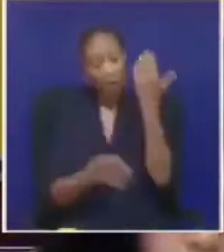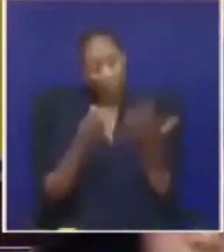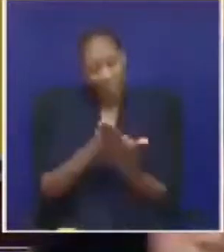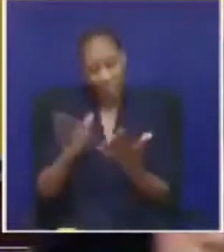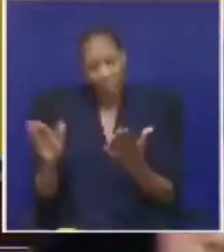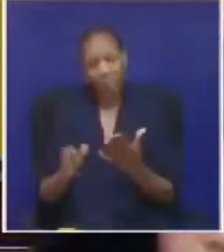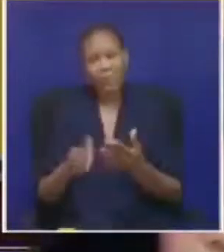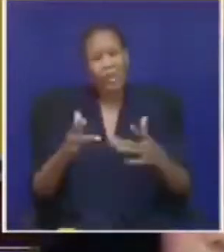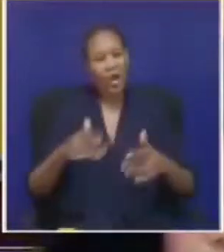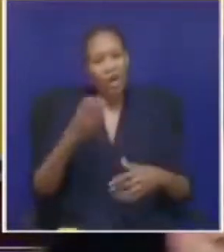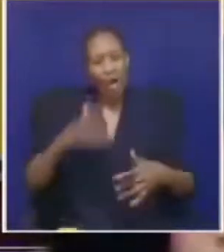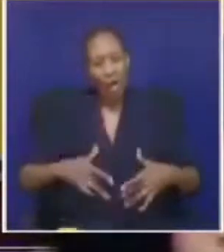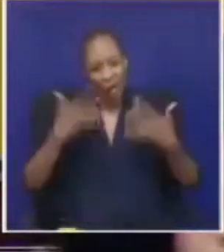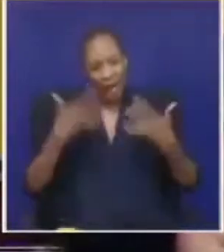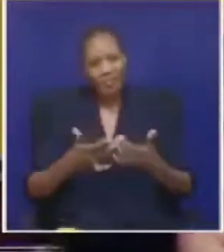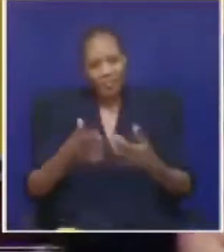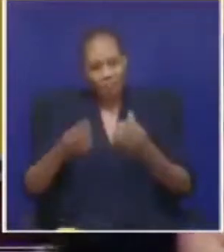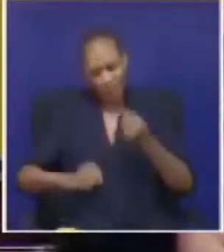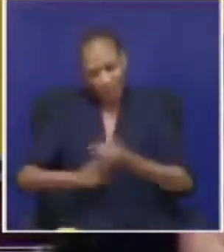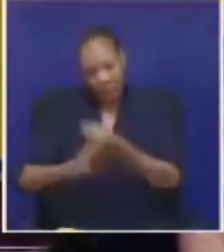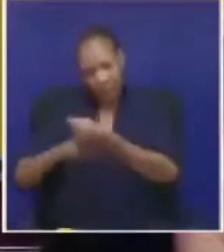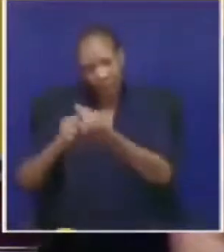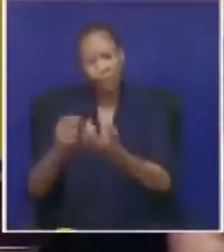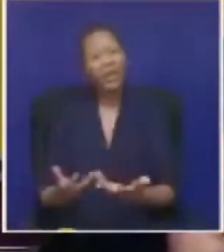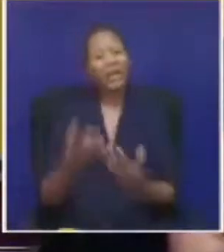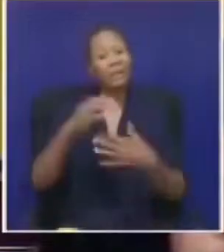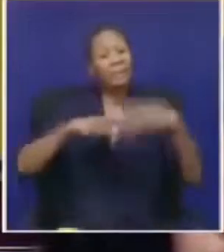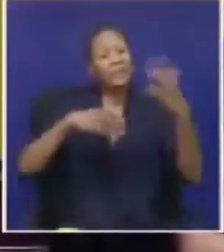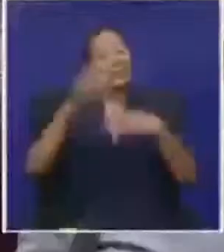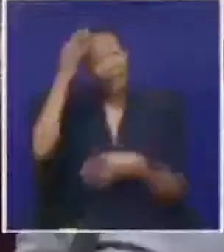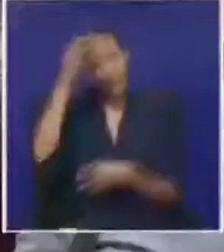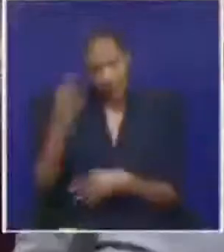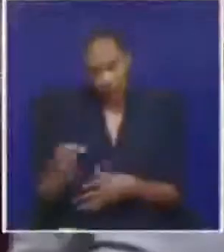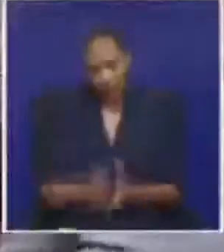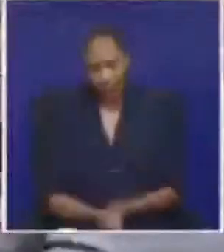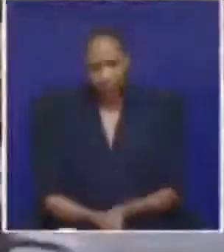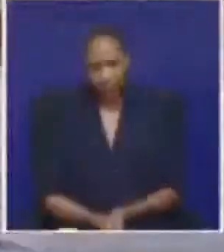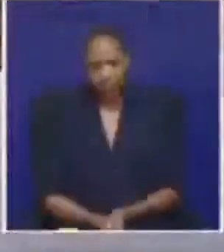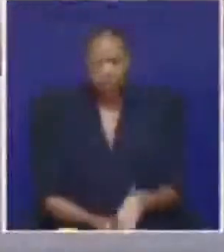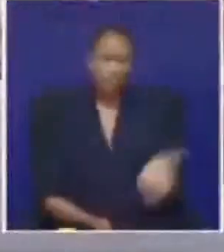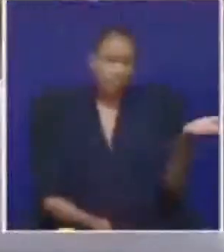of living, and building a capable state? Honorable Deputy President.